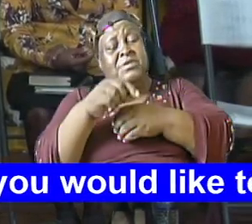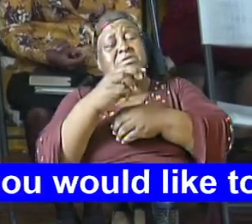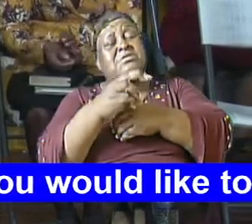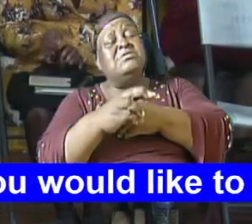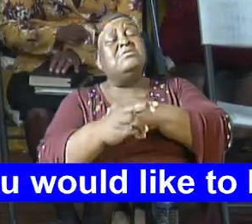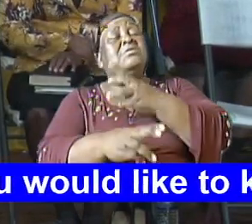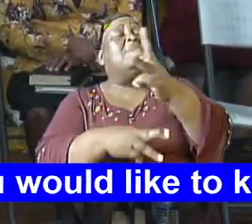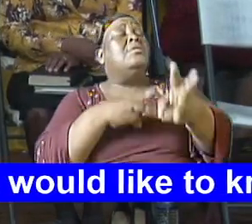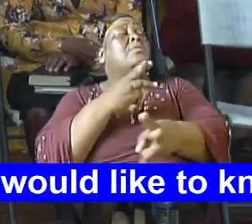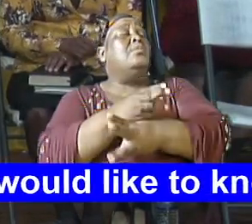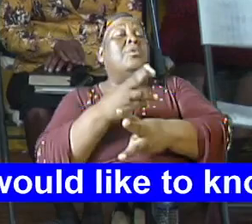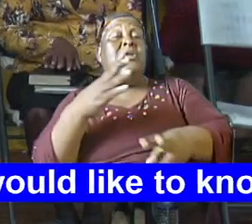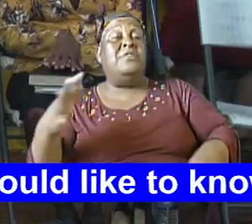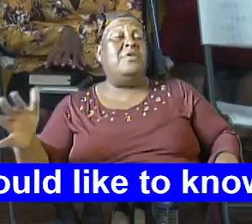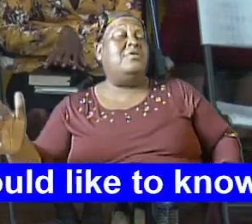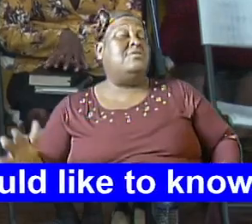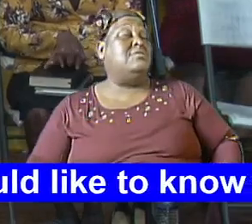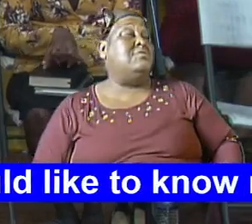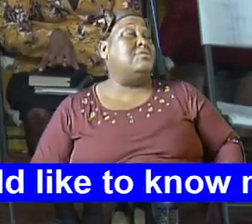some things yet